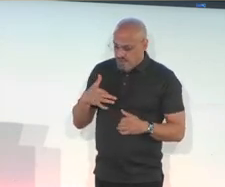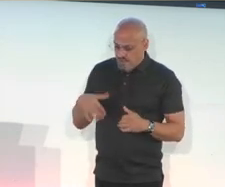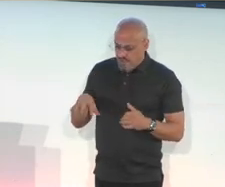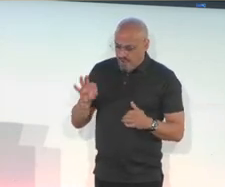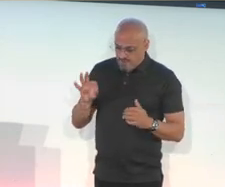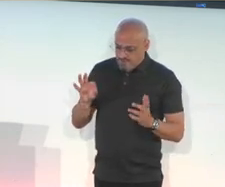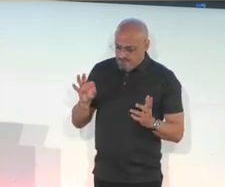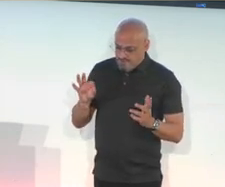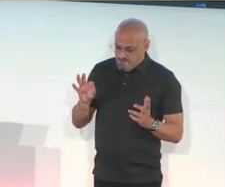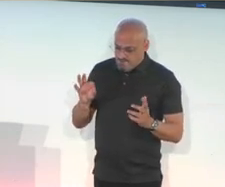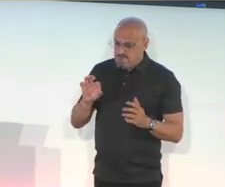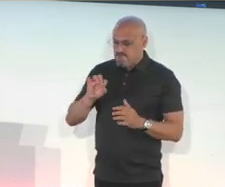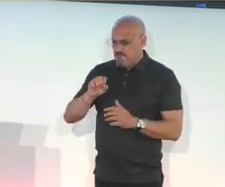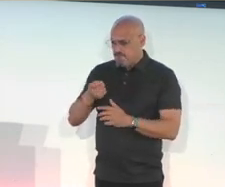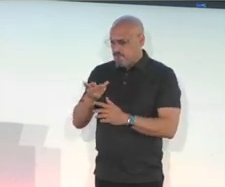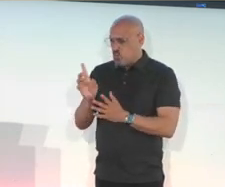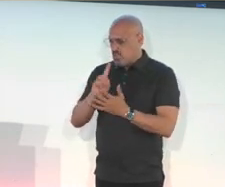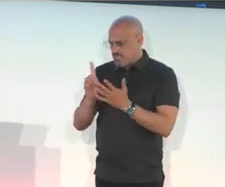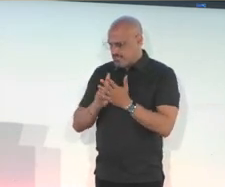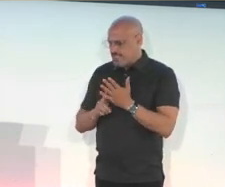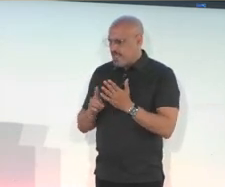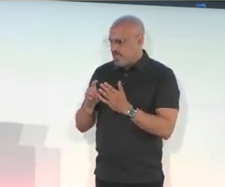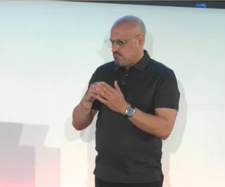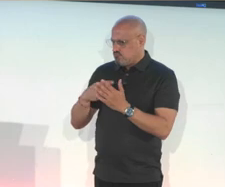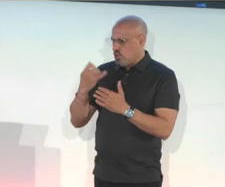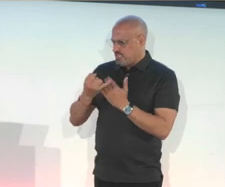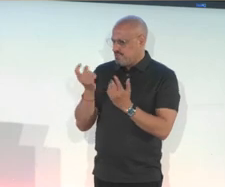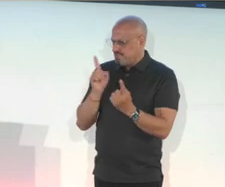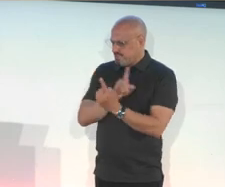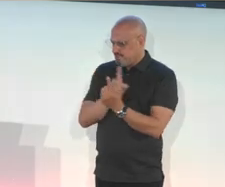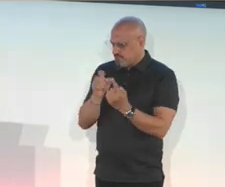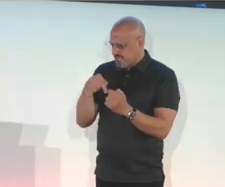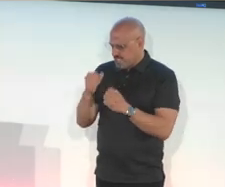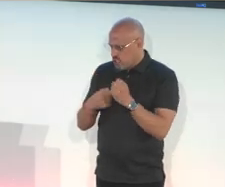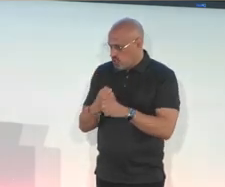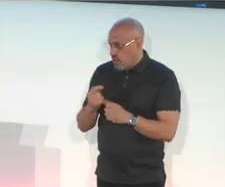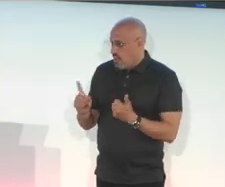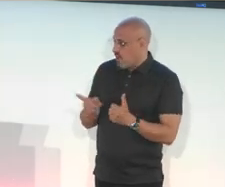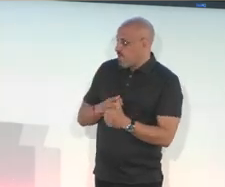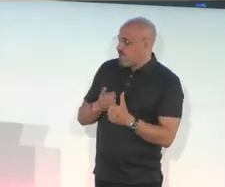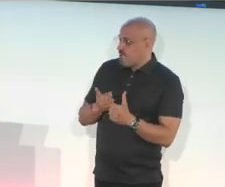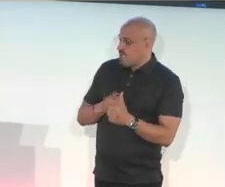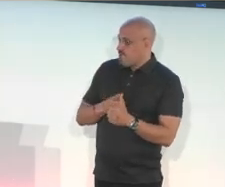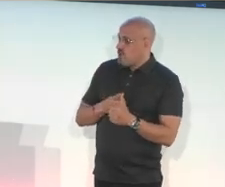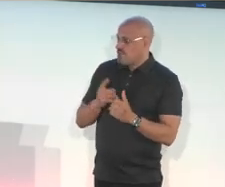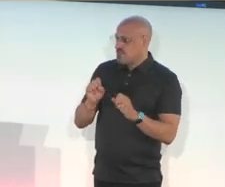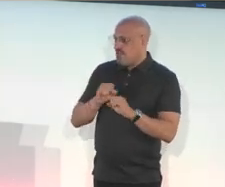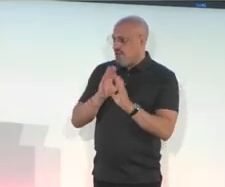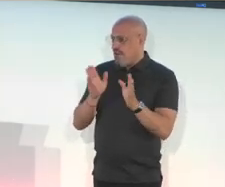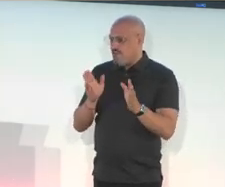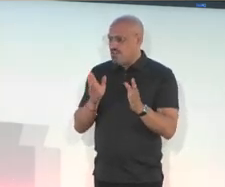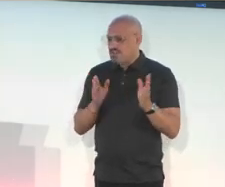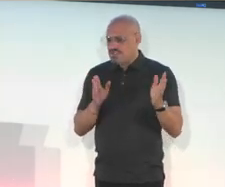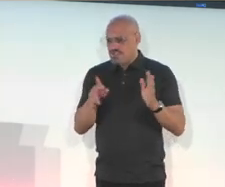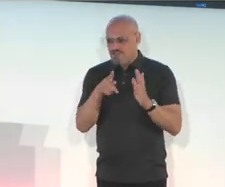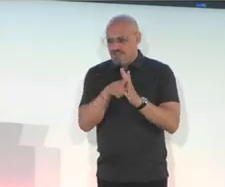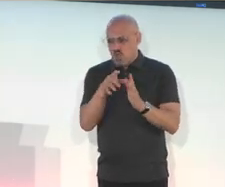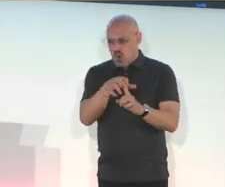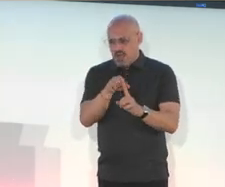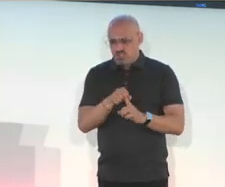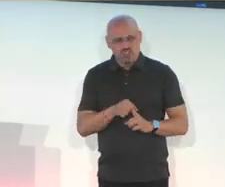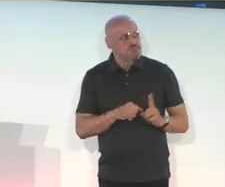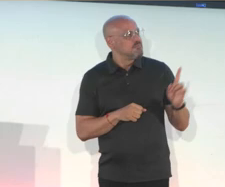with a few design parameters here. So the first parameter is obviously audio or video capture.